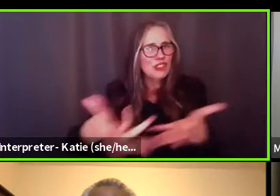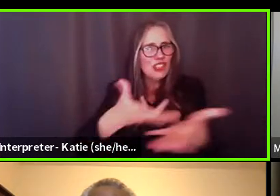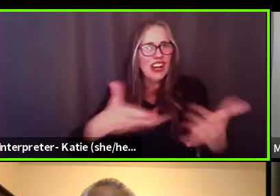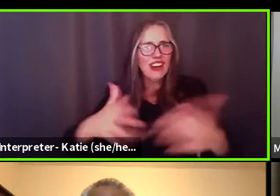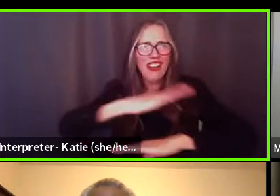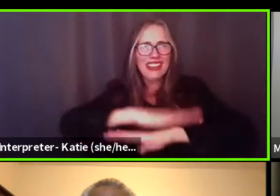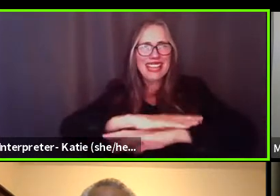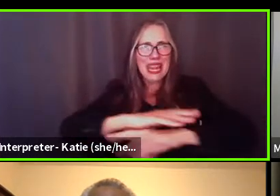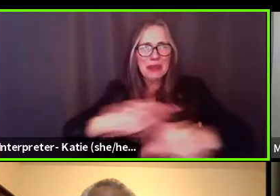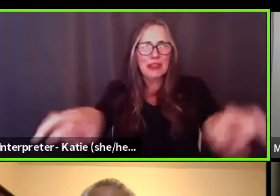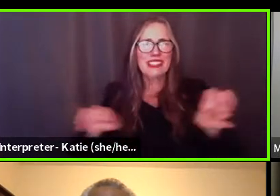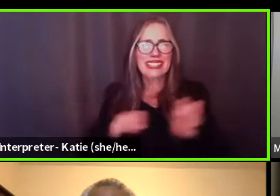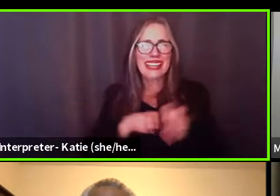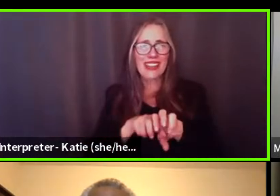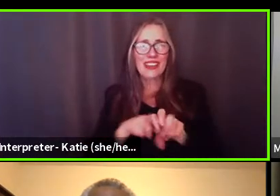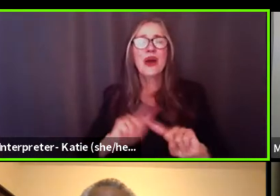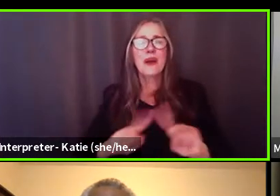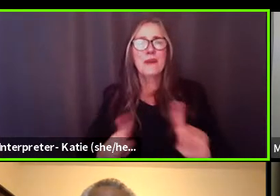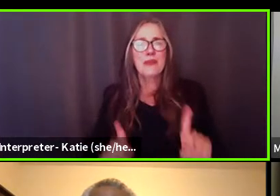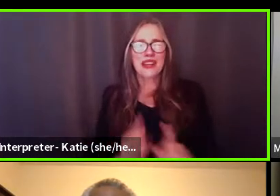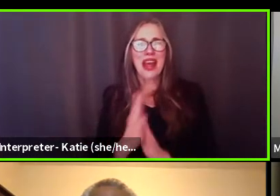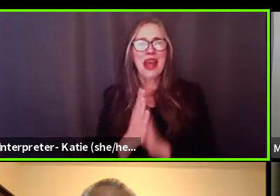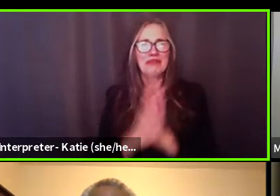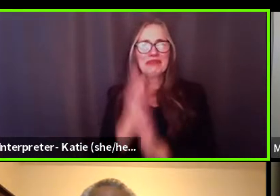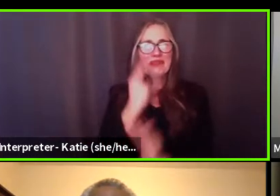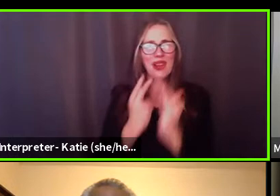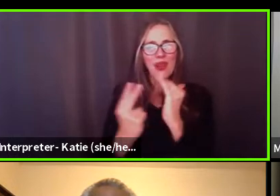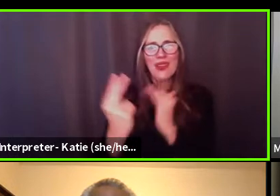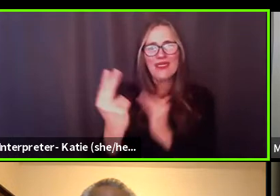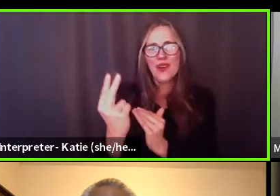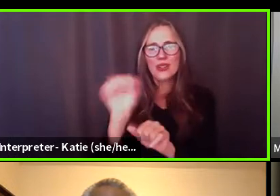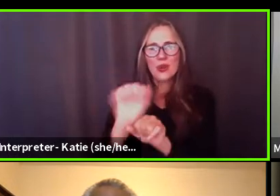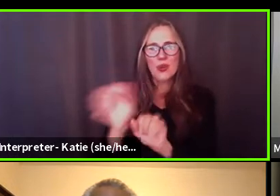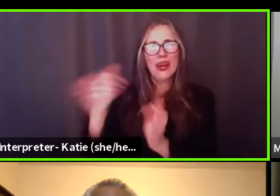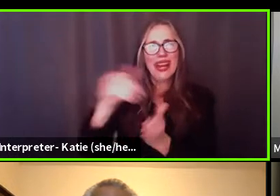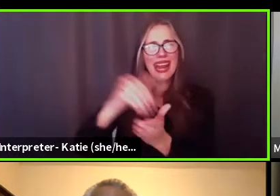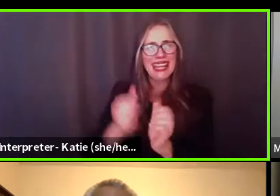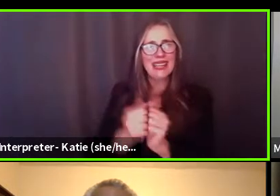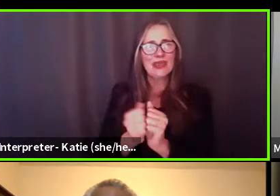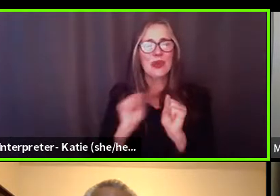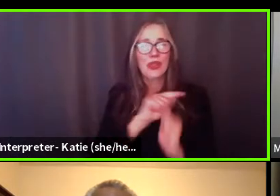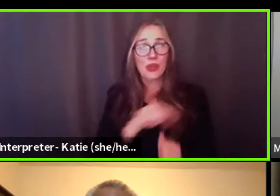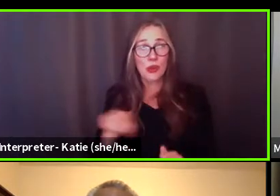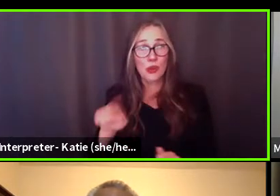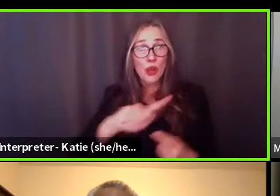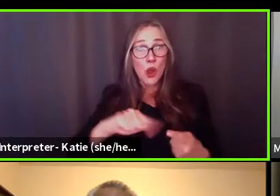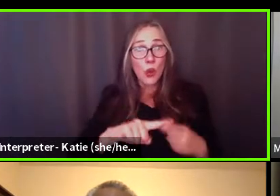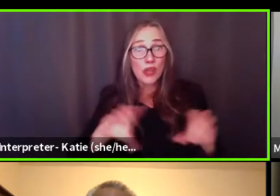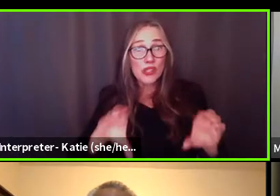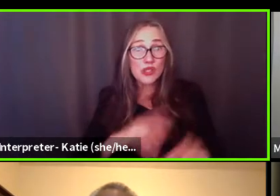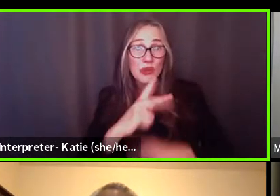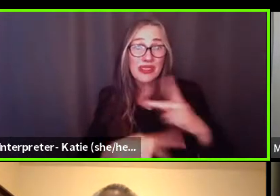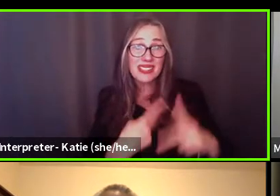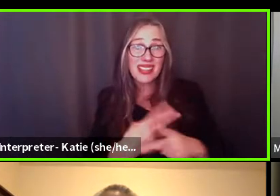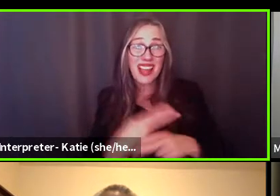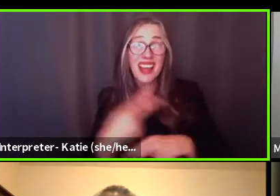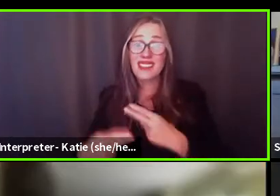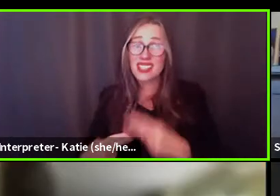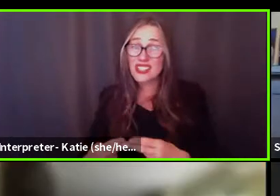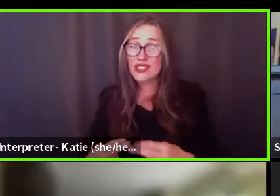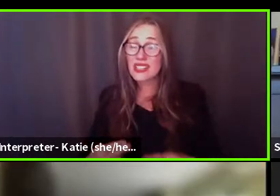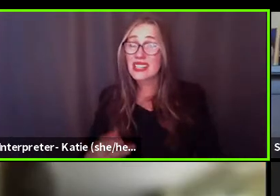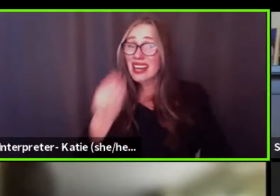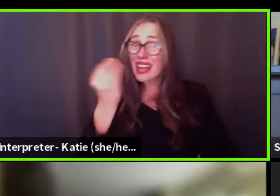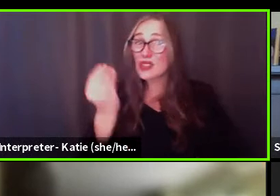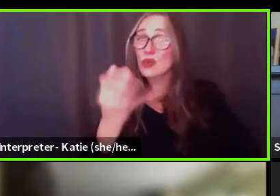you know i continue to look forward to working with you i guess one other thing i'll say is that when you're doing this kind of history and this work